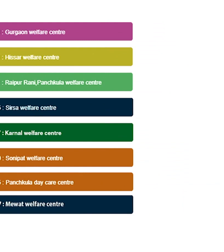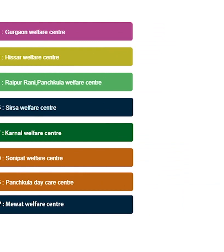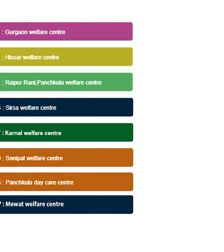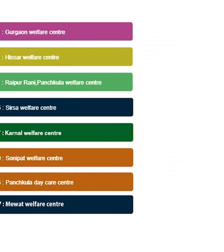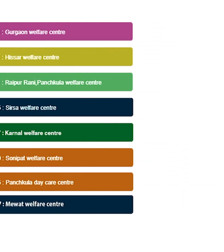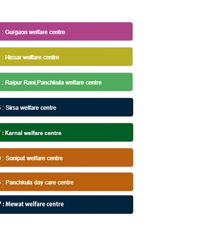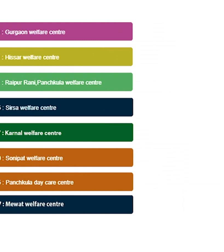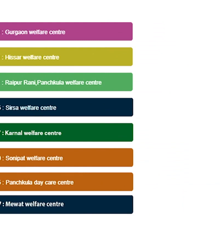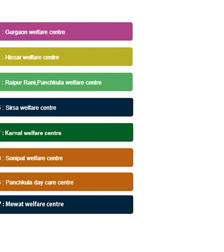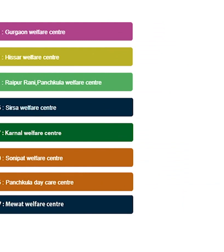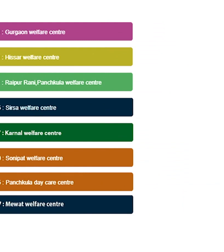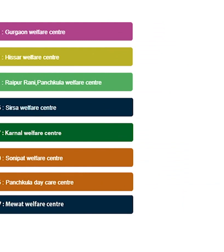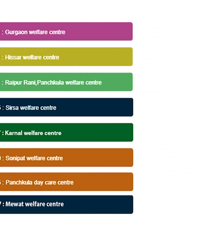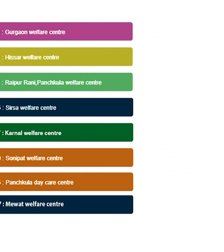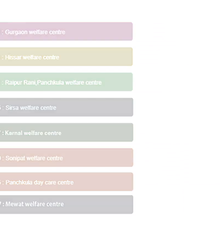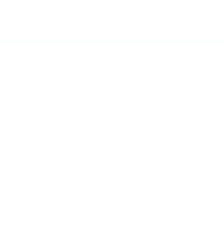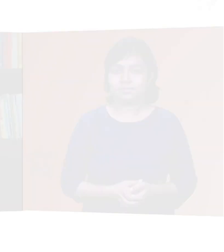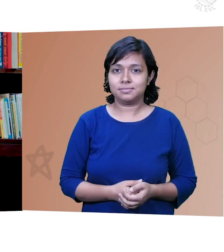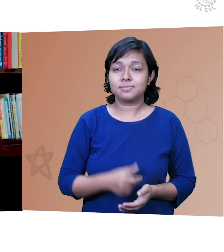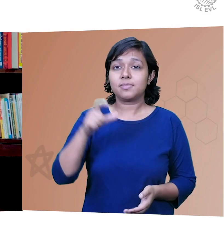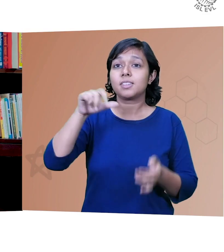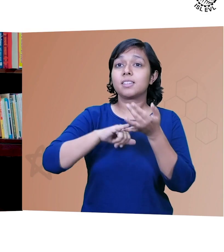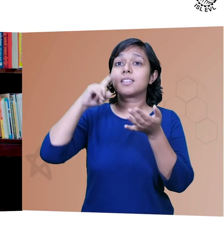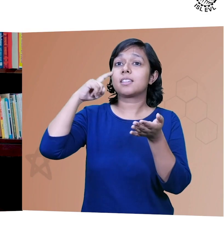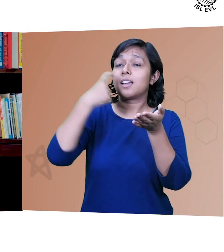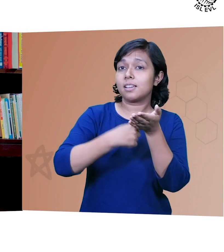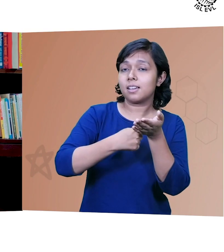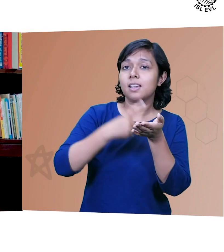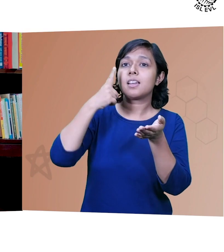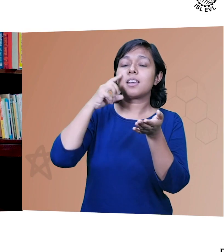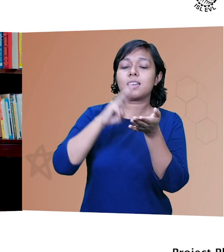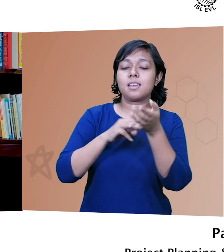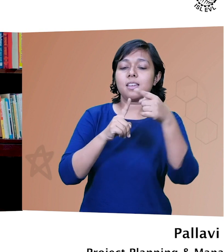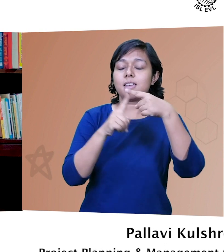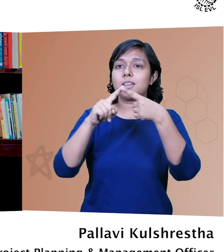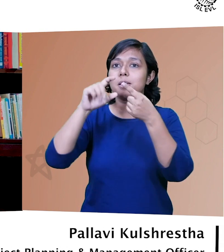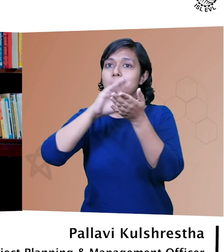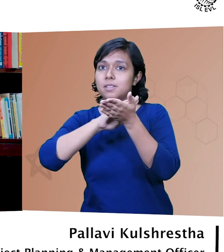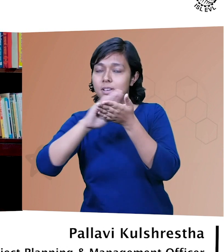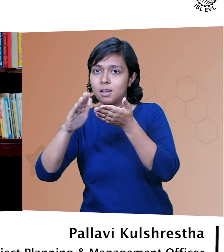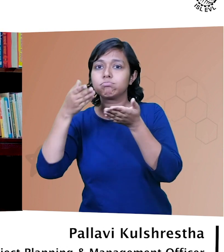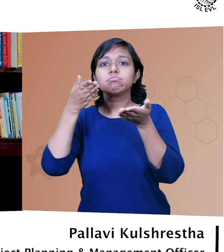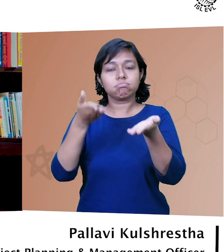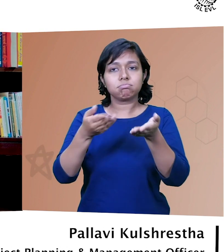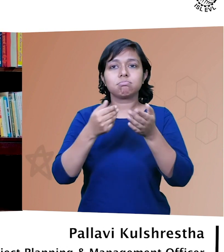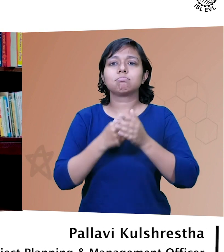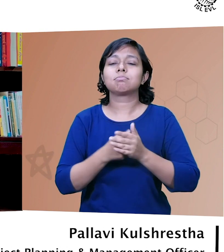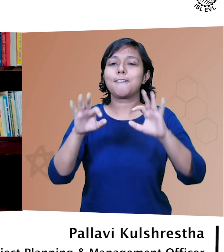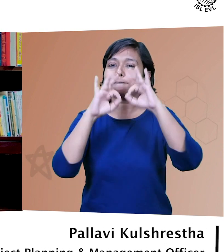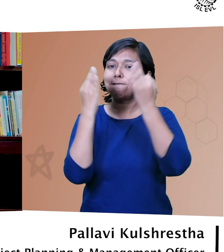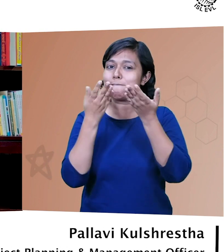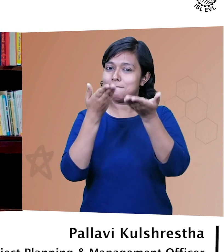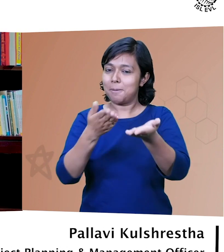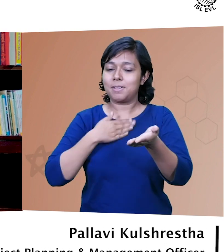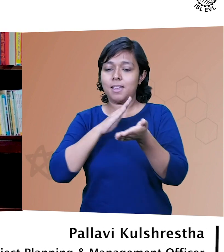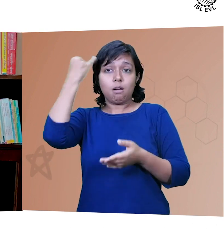video message cited extreme challenges lack of content and methods for education of difficult subjects like science technology